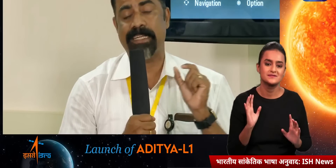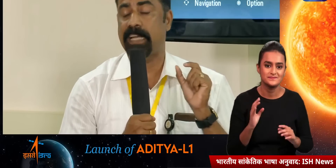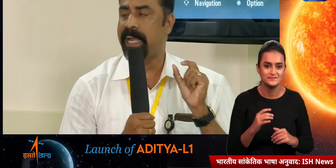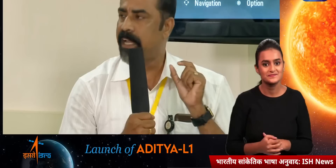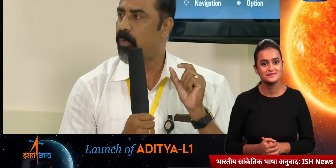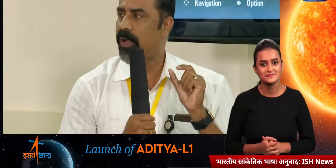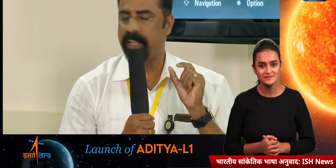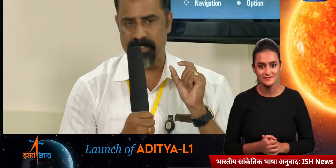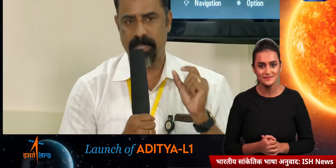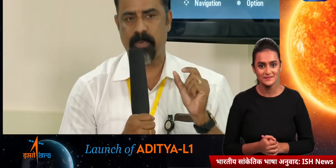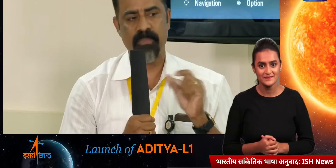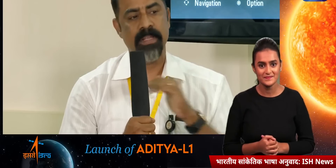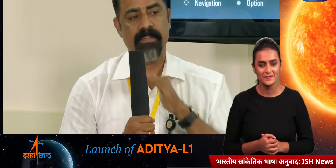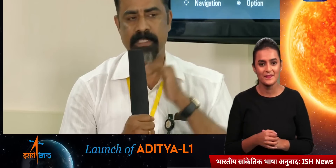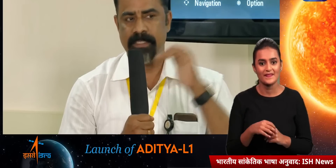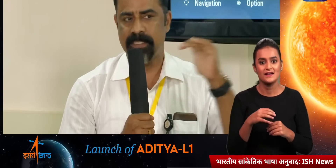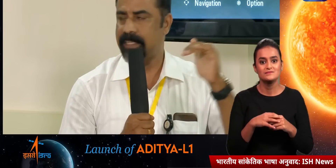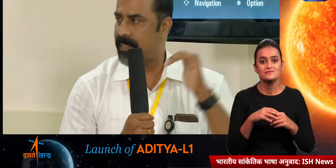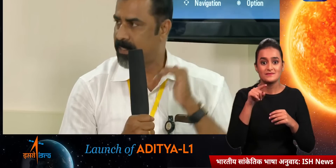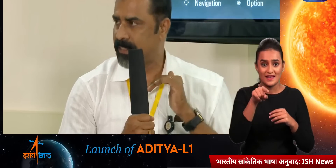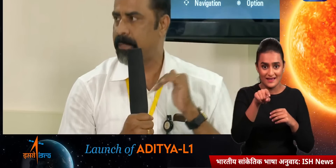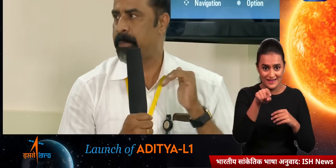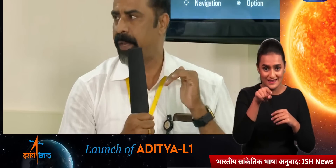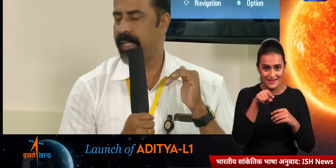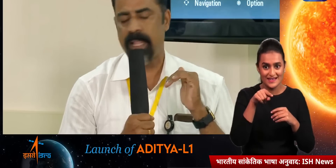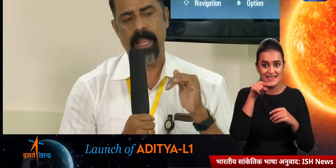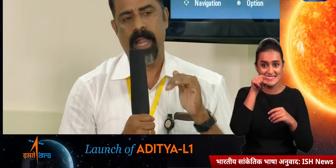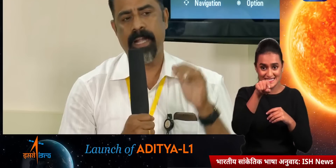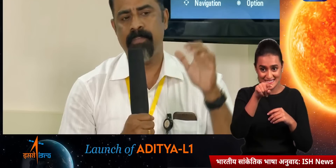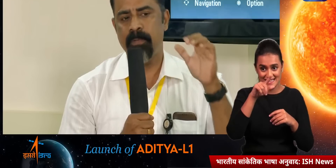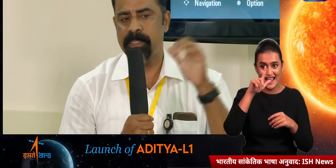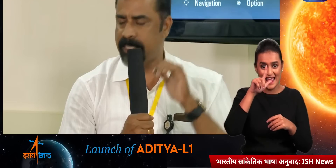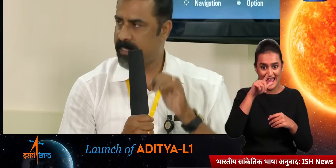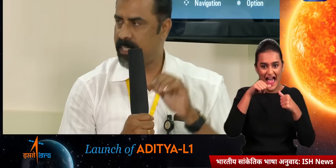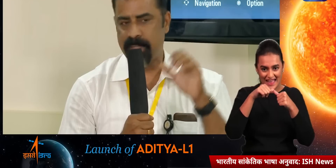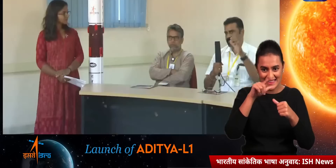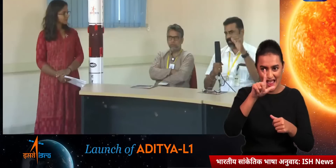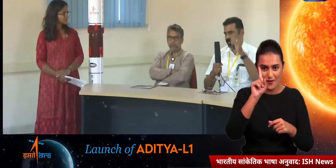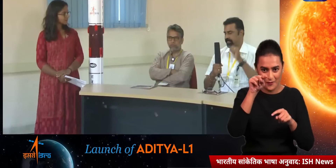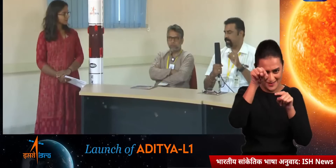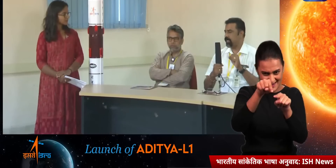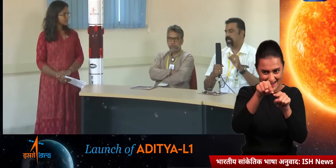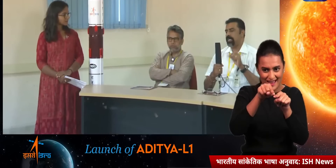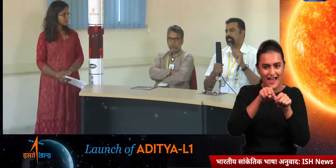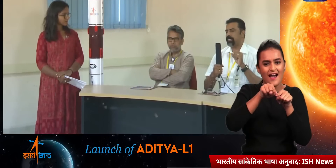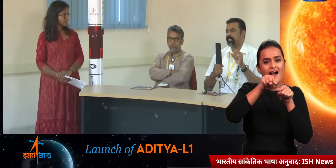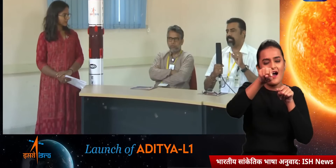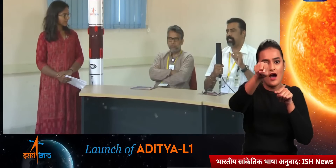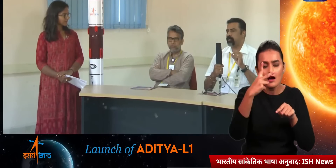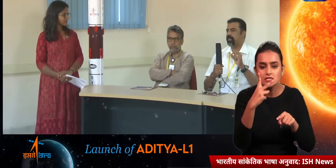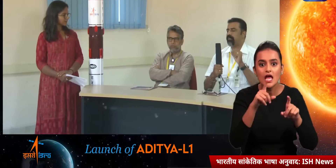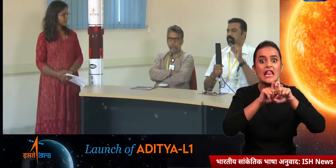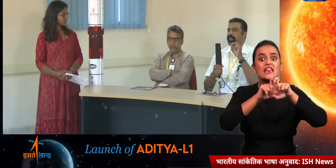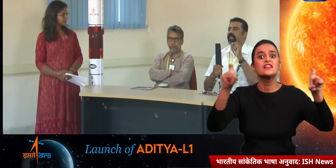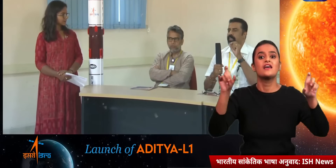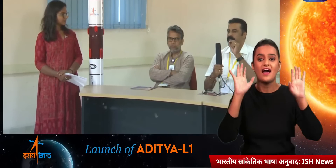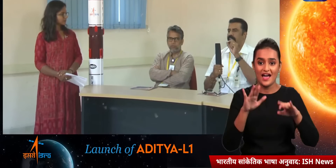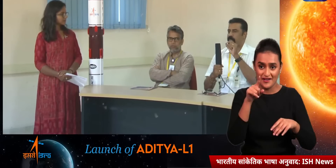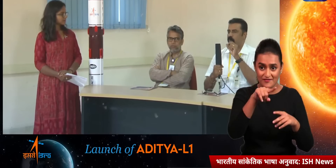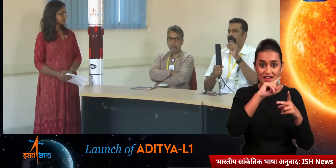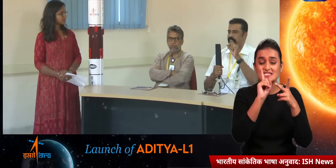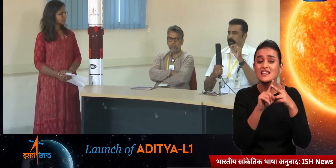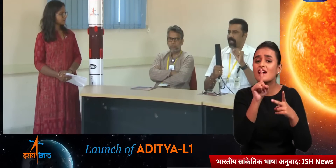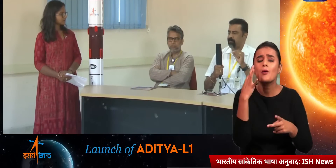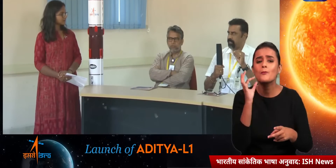we are getting an ideal point, Lagrangian point, which is in the sun-earth plane, and we will be seeing the events exactly there. Second thing is actually, we can